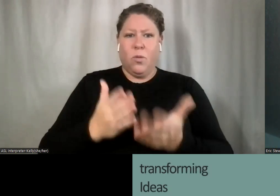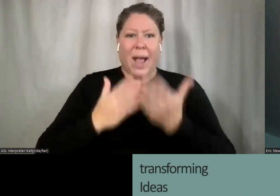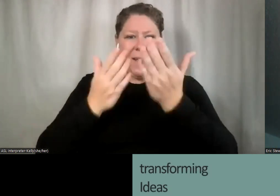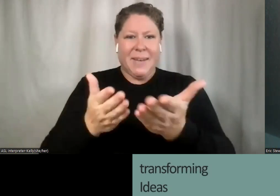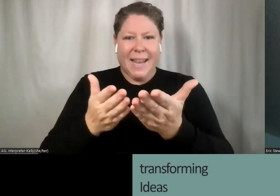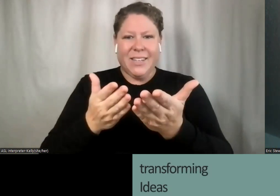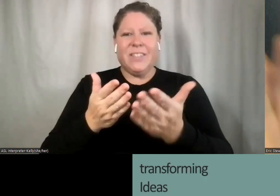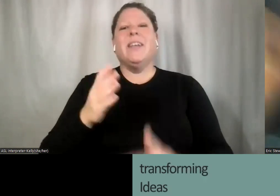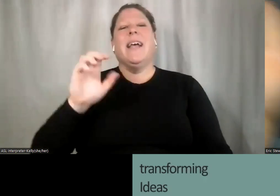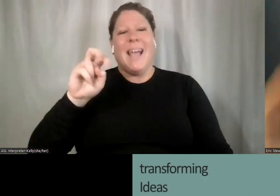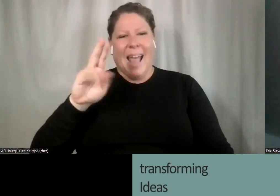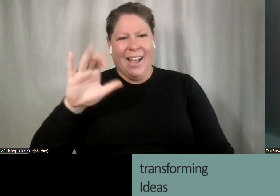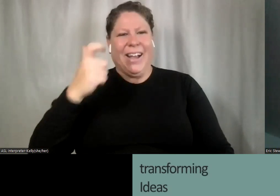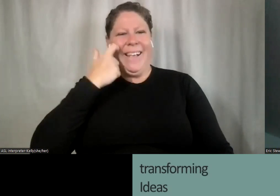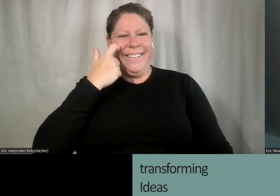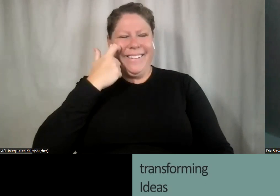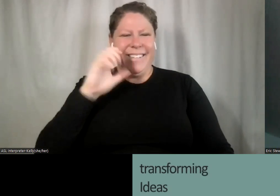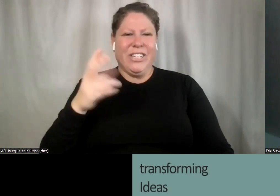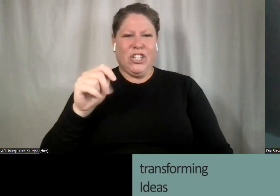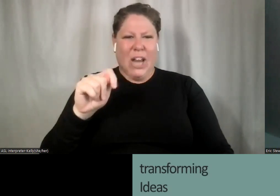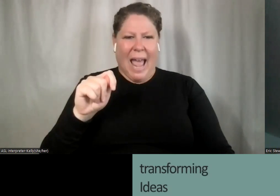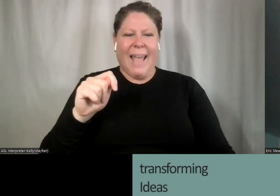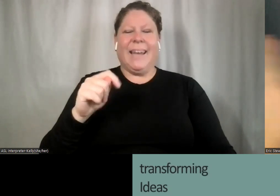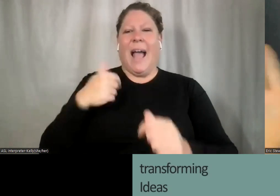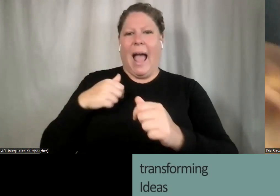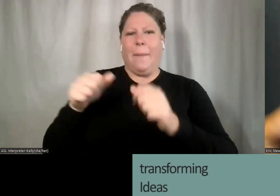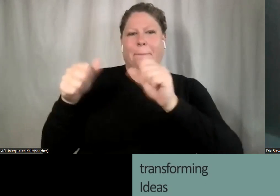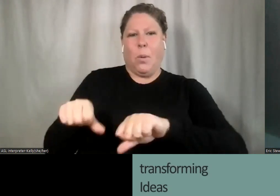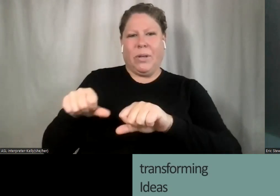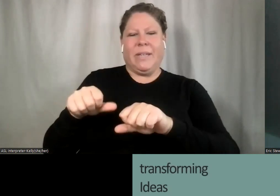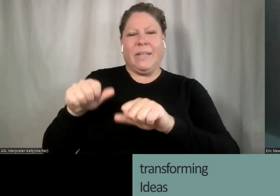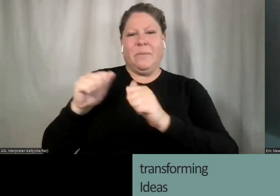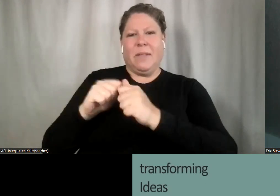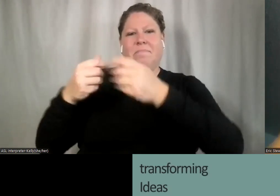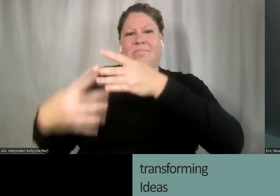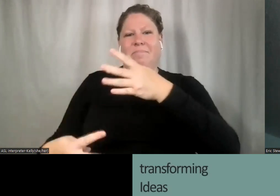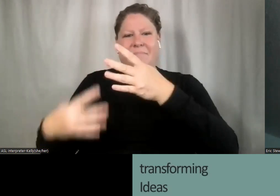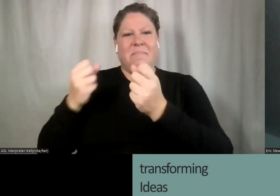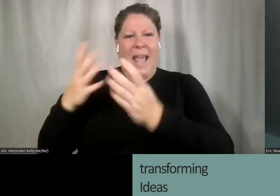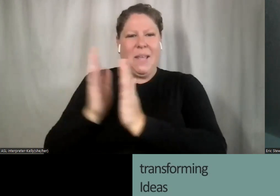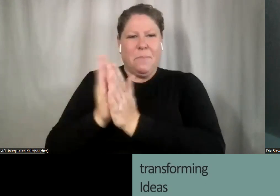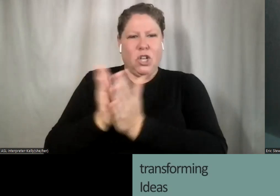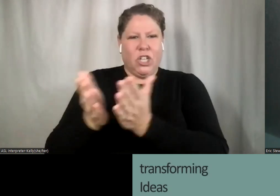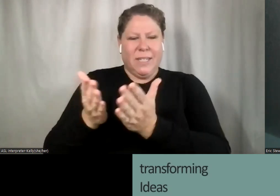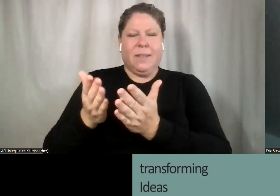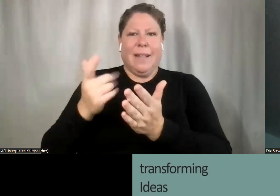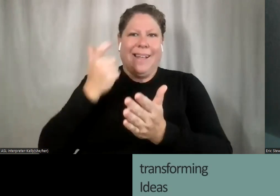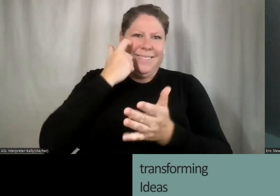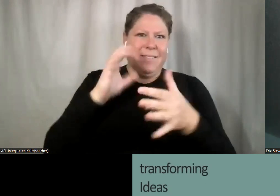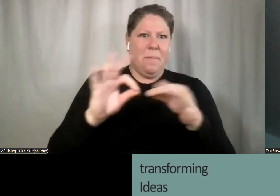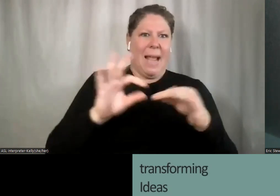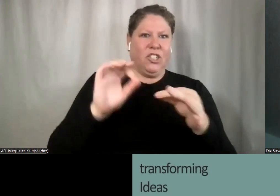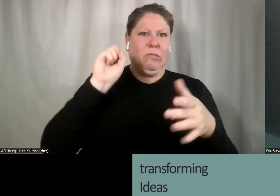out in the chat. I just put a bunch of books out there that Oh, I talked through during this presentation.